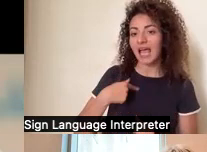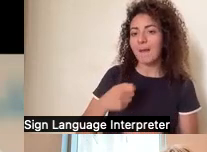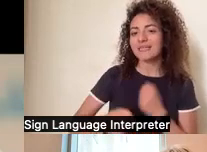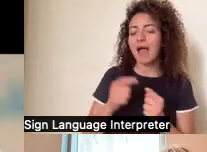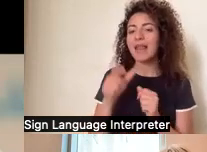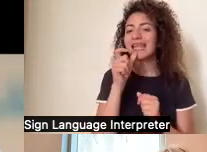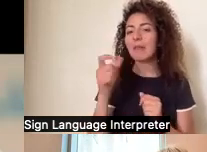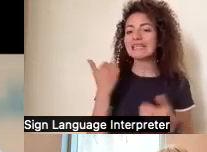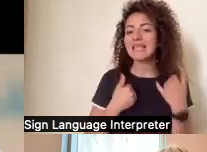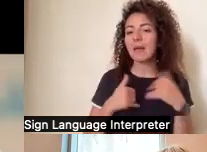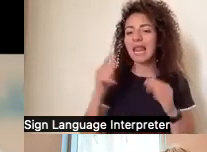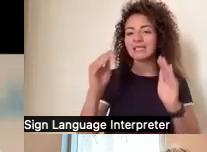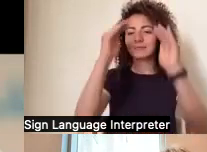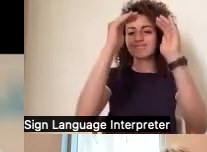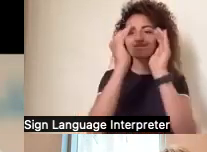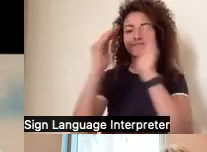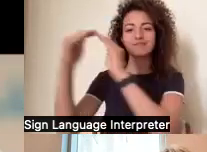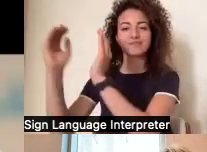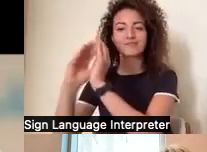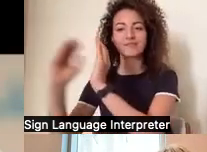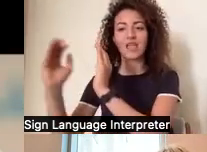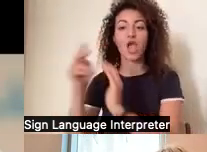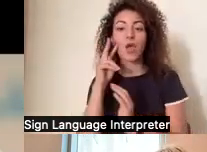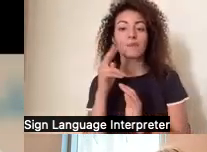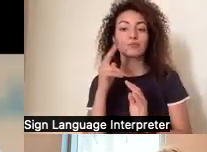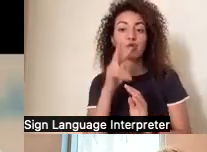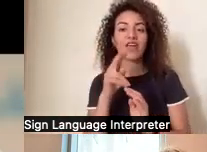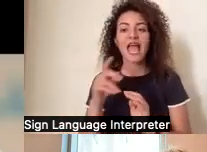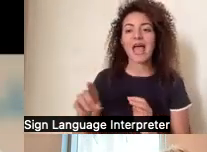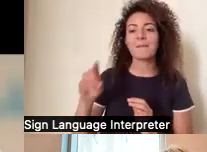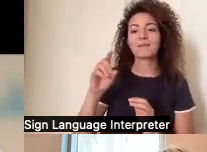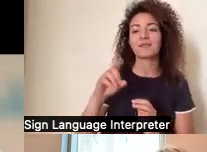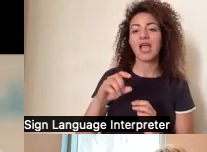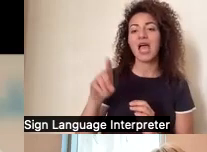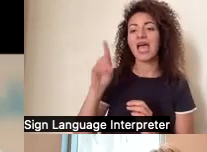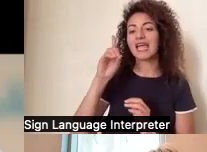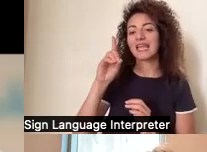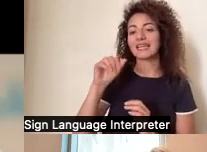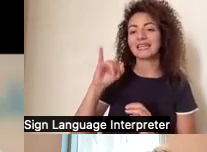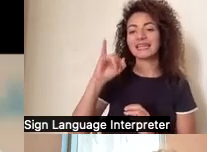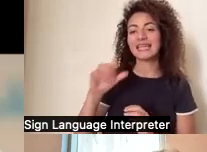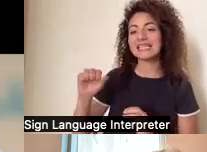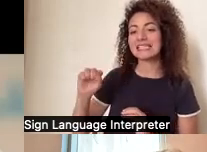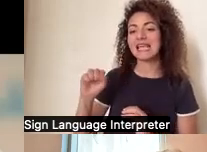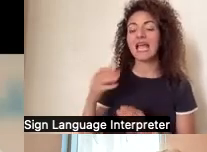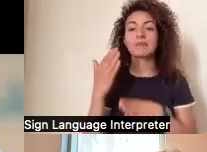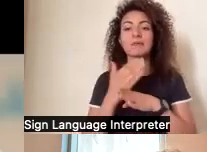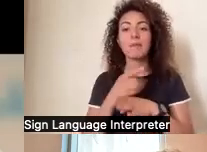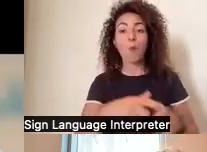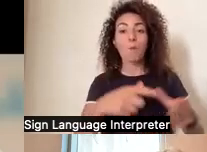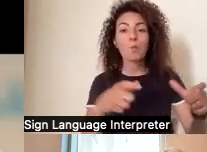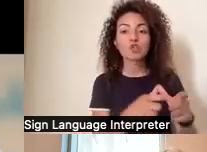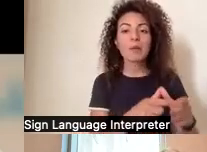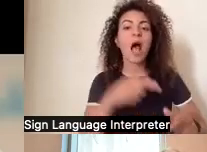denotes how society disables people through its physical, its economic, and its political